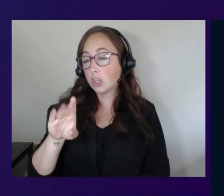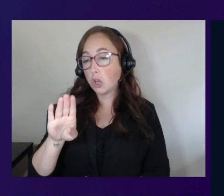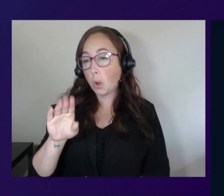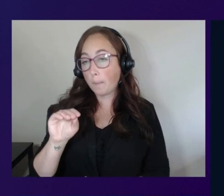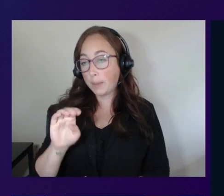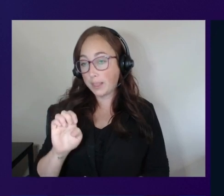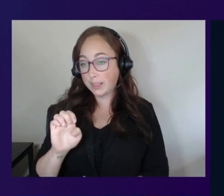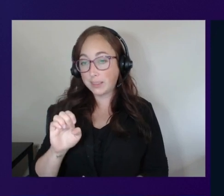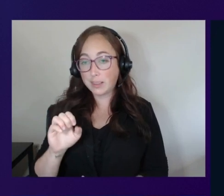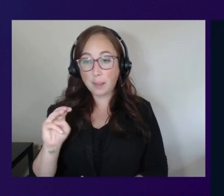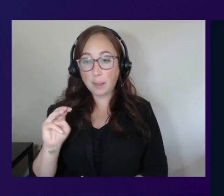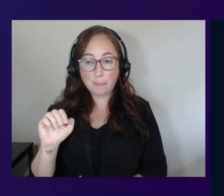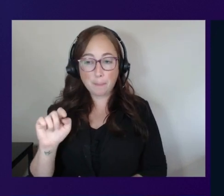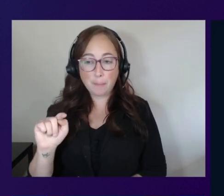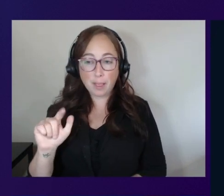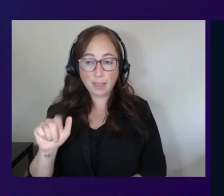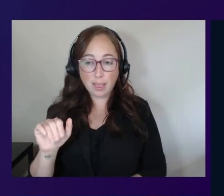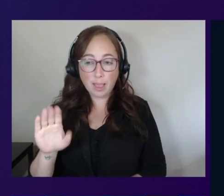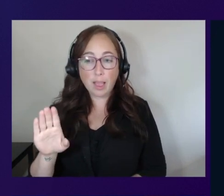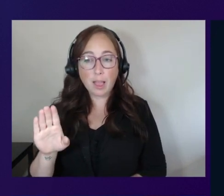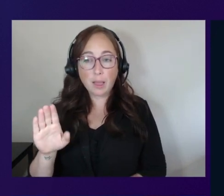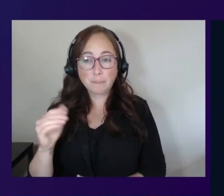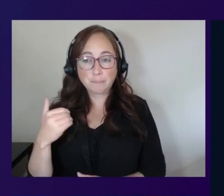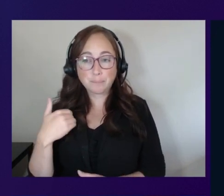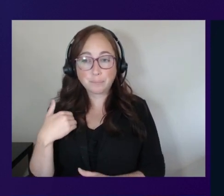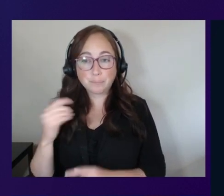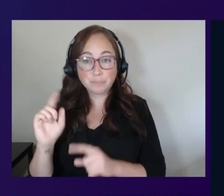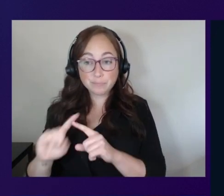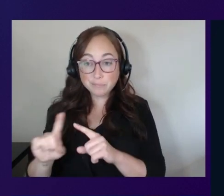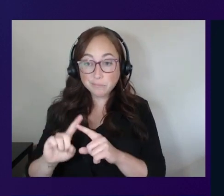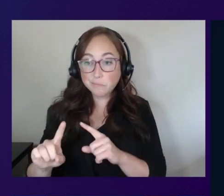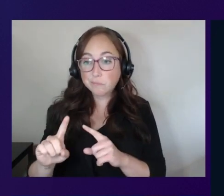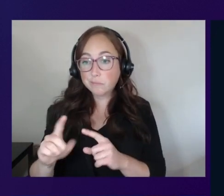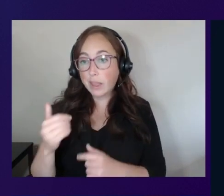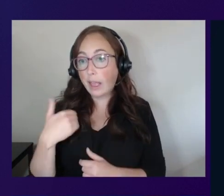those right. or oil and gas company, they're using the simulation, very